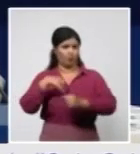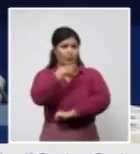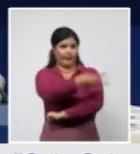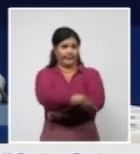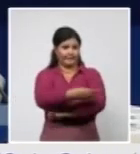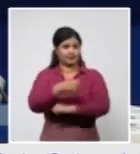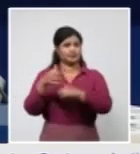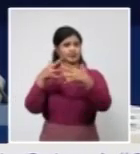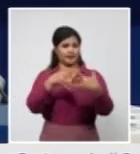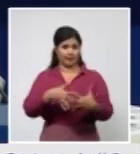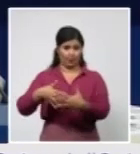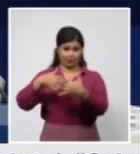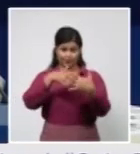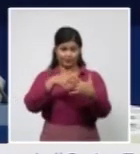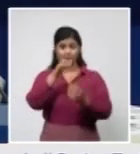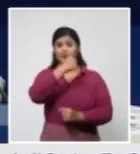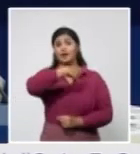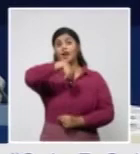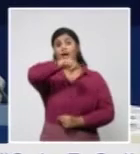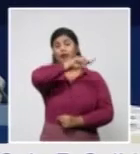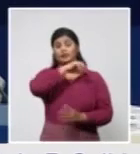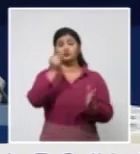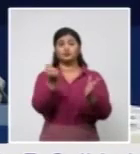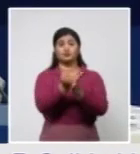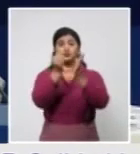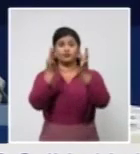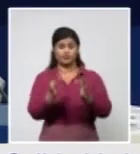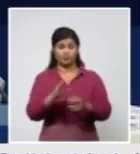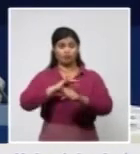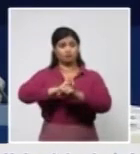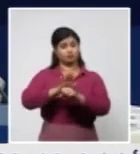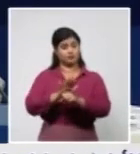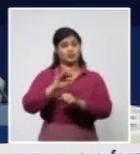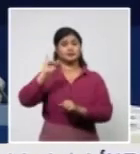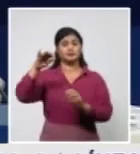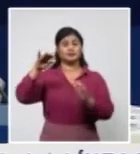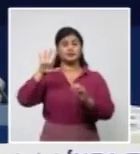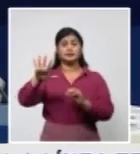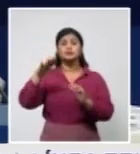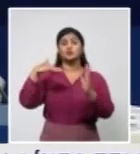146,460 fatalities. Yesterday, the country reported